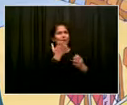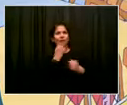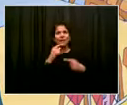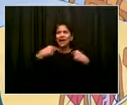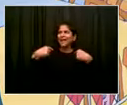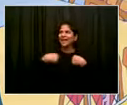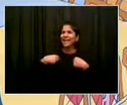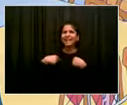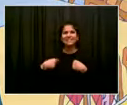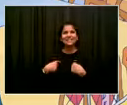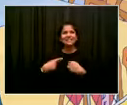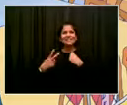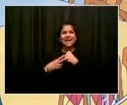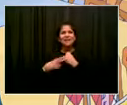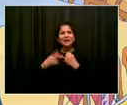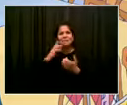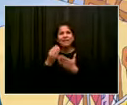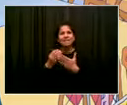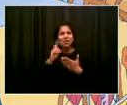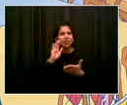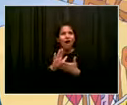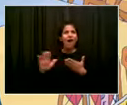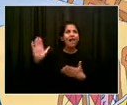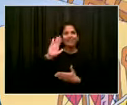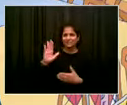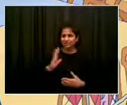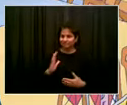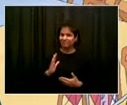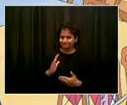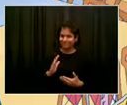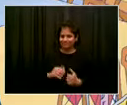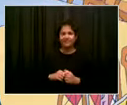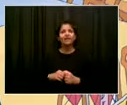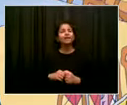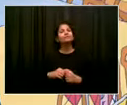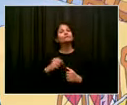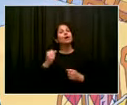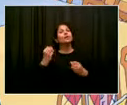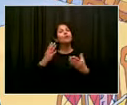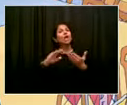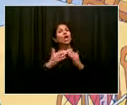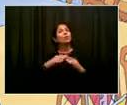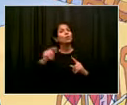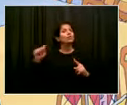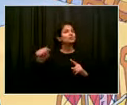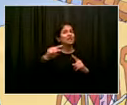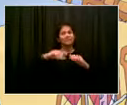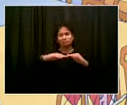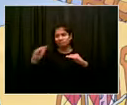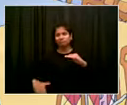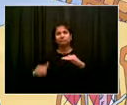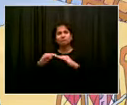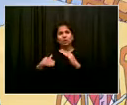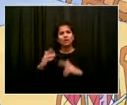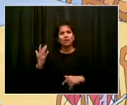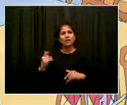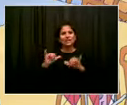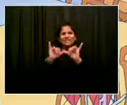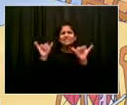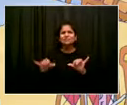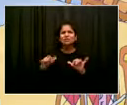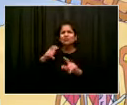of color that have been deprived of generational wealth by structural racism. This is a powerful initiative. So where better than